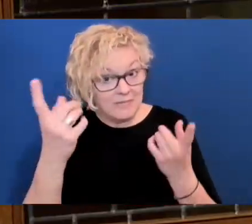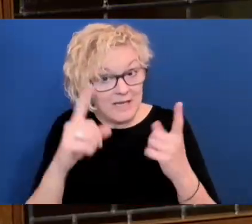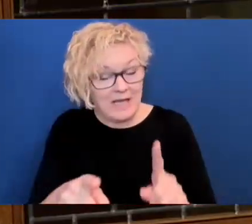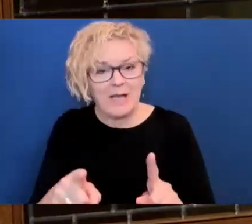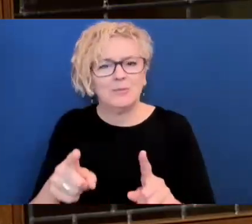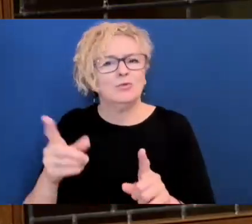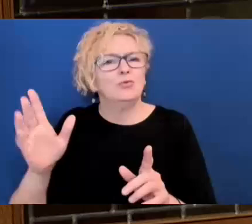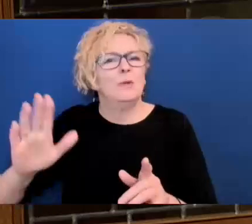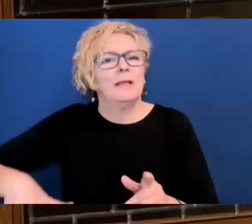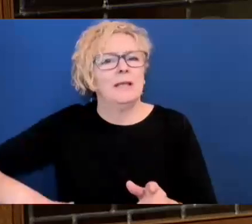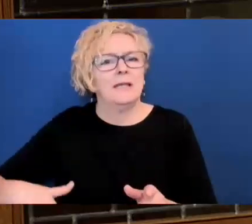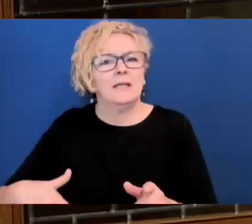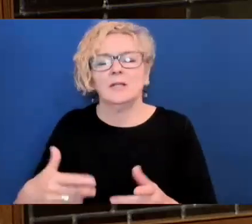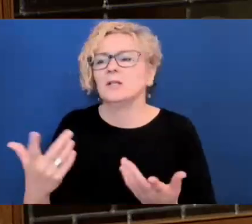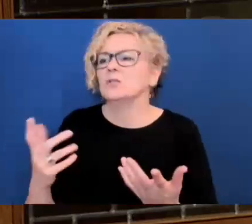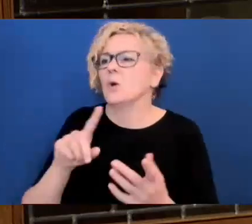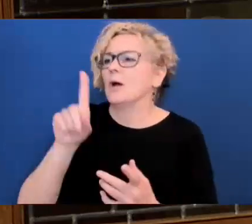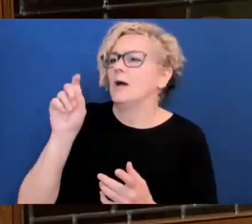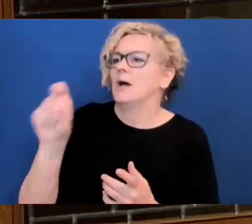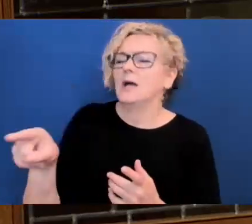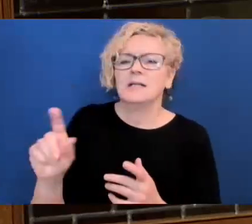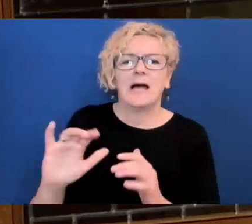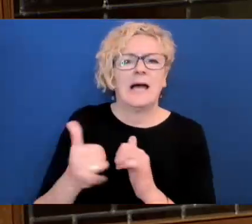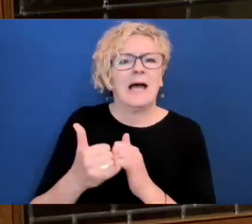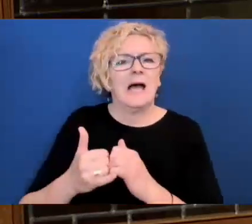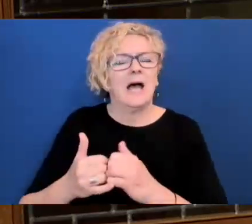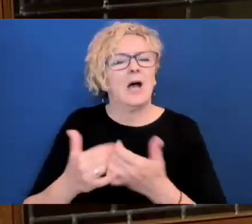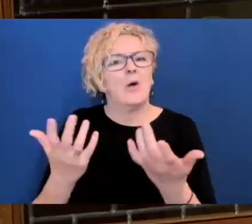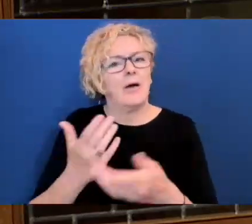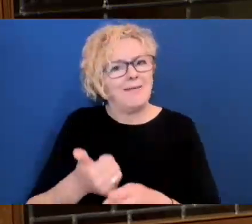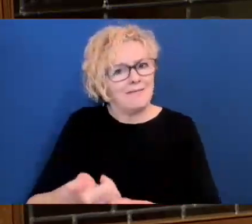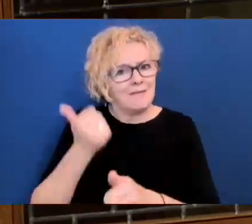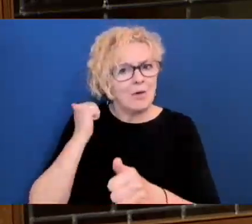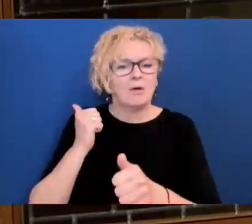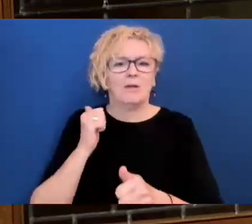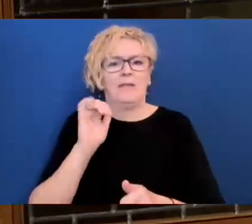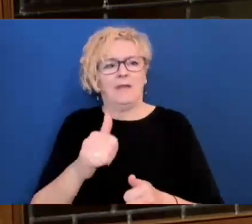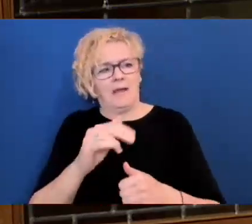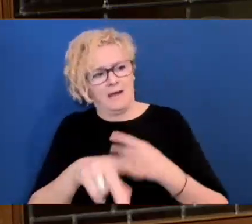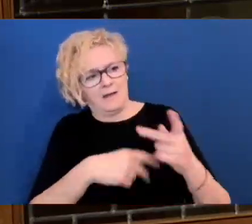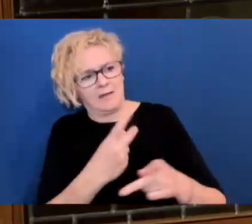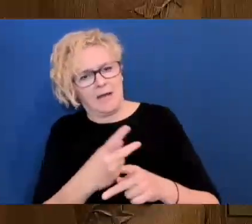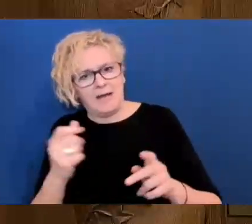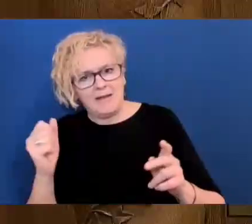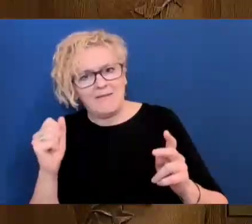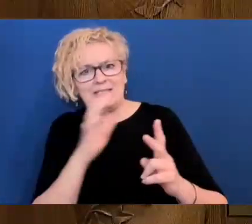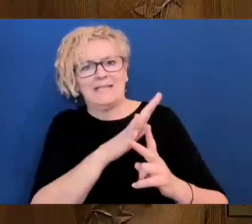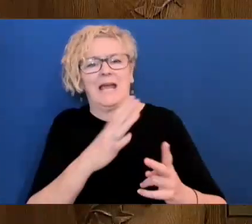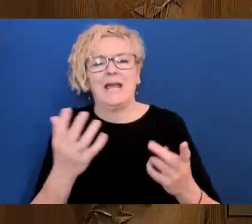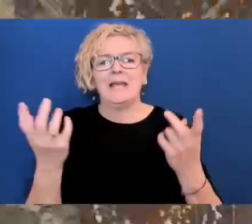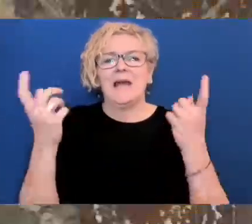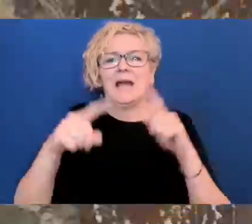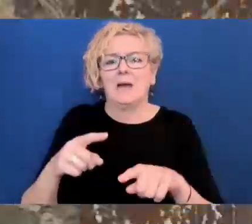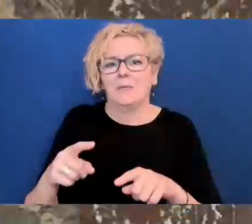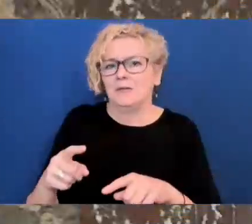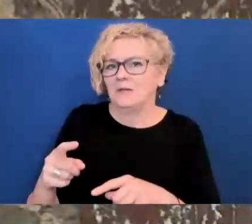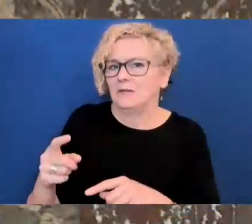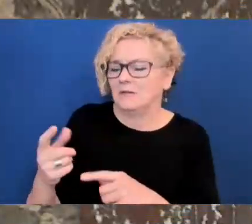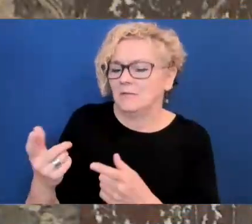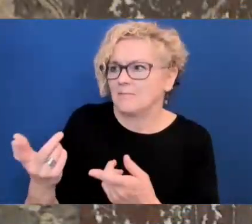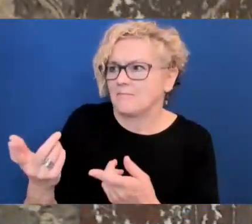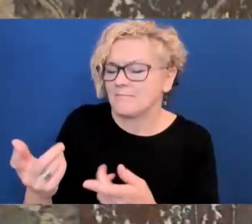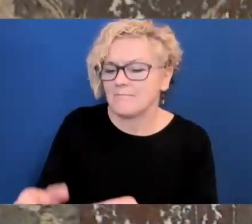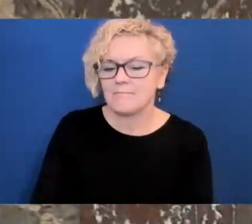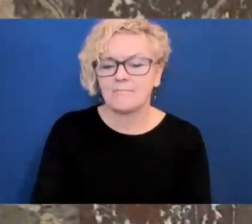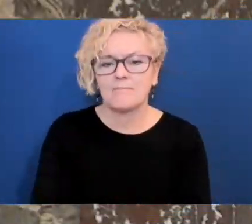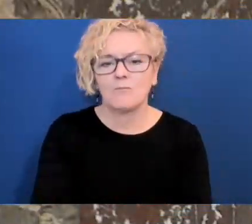do to prevent these violent attacks from happening in the first place? Premier? Thank you, Honourable Speaker. We've